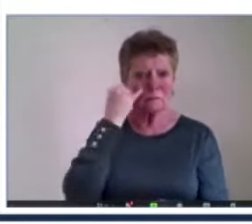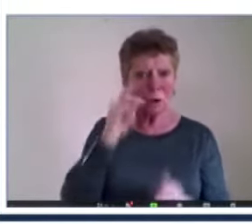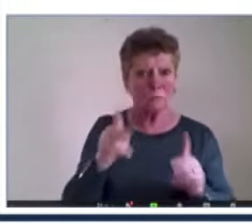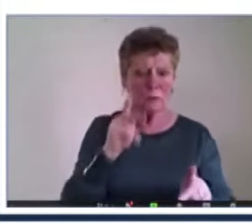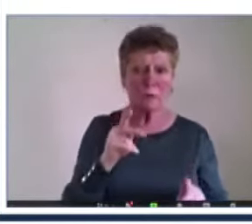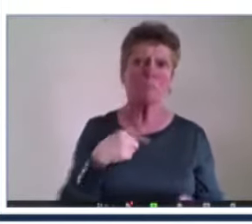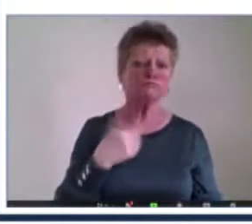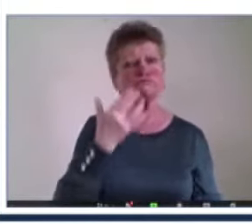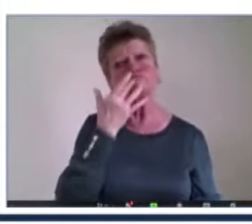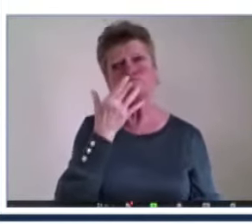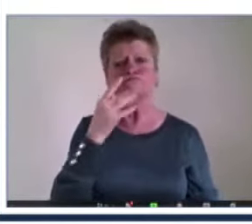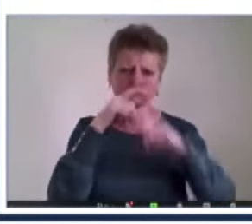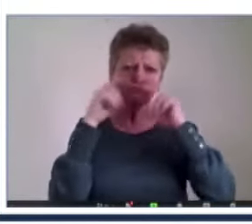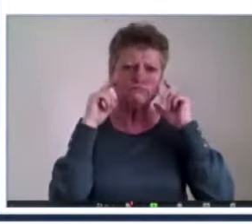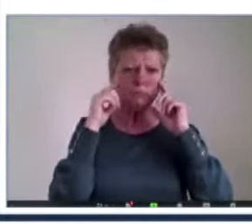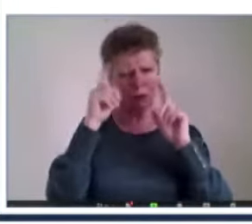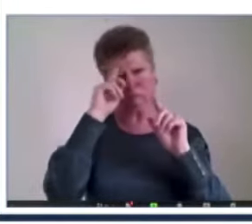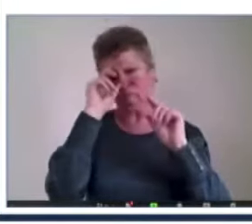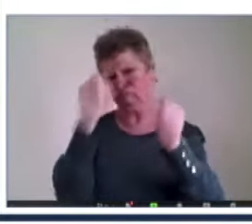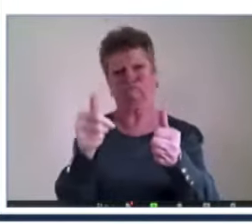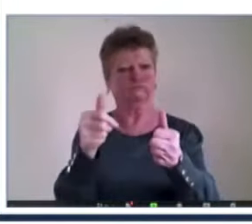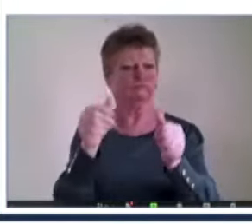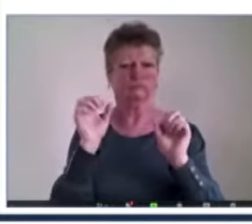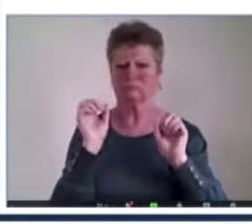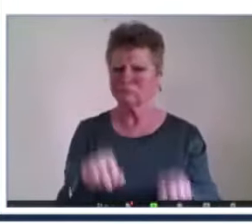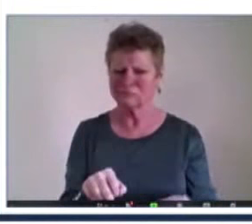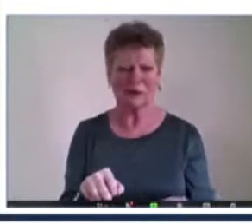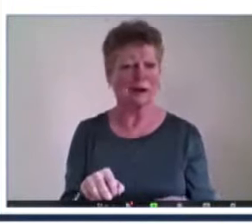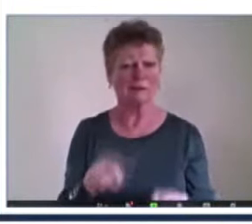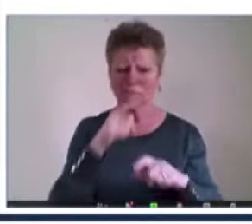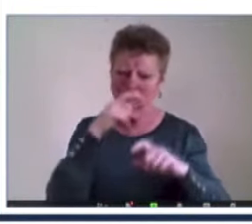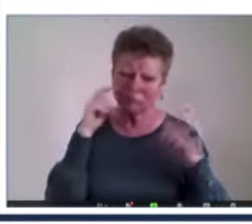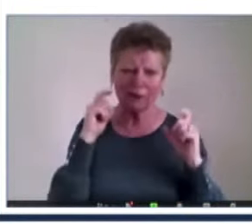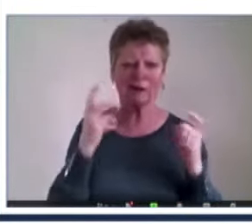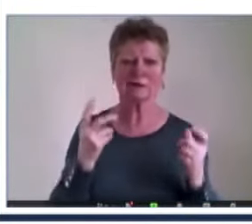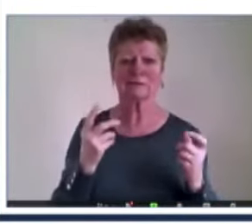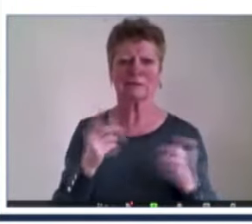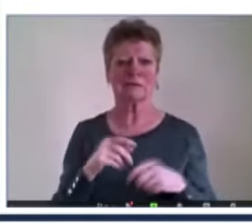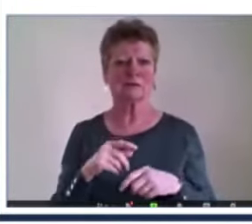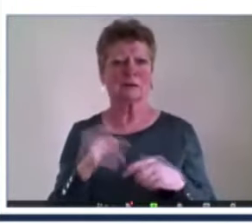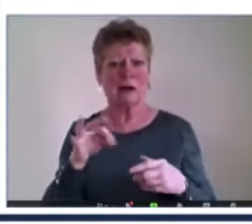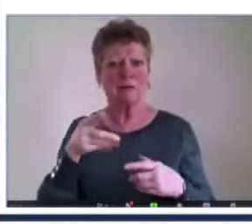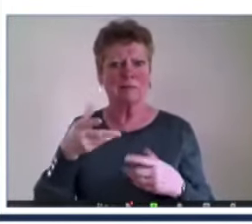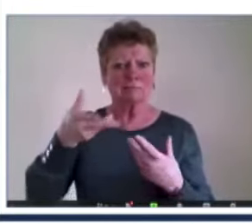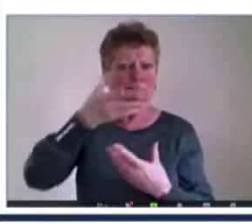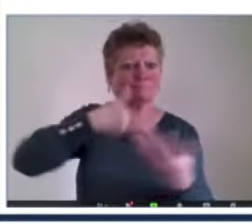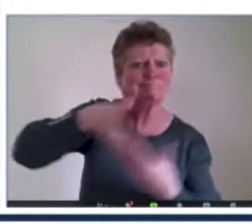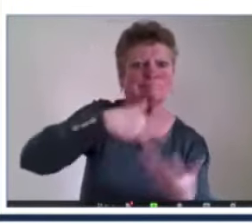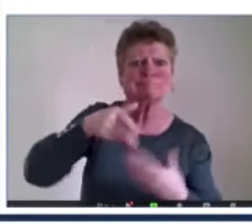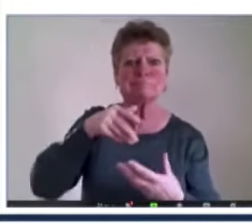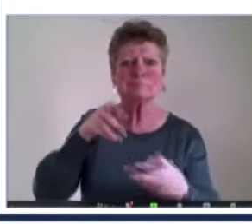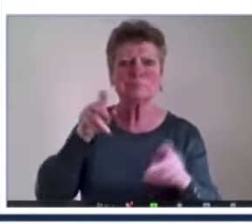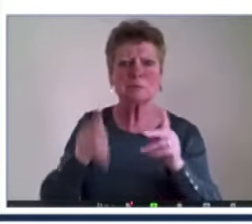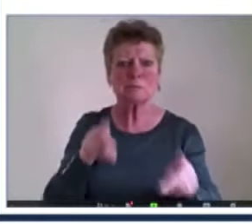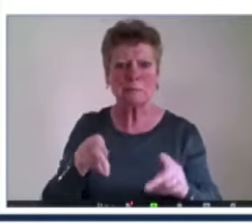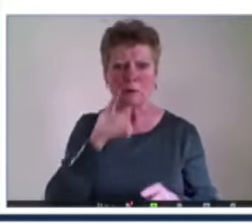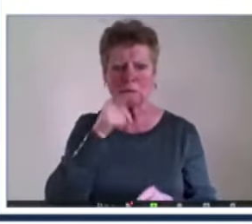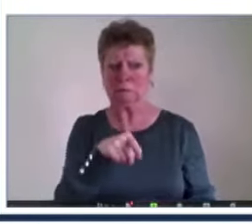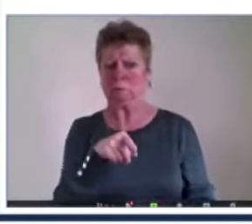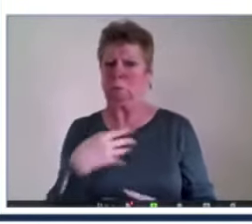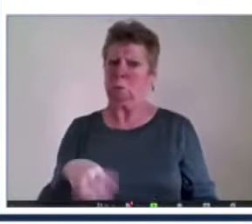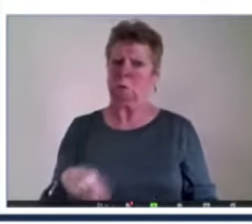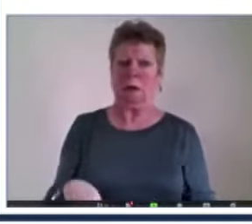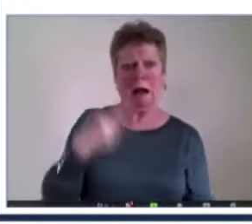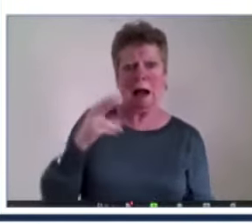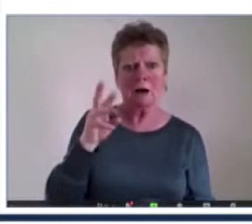and want to wear a mask, they should absolutely wear a mask. And if they're around people who are, at a higher risk or in a big